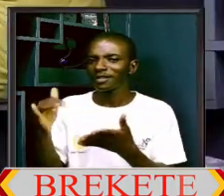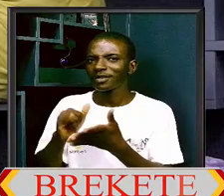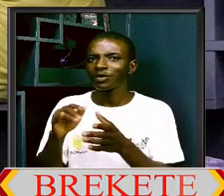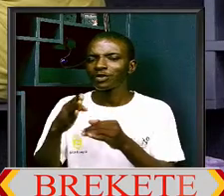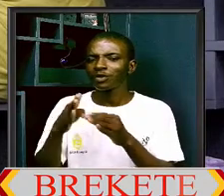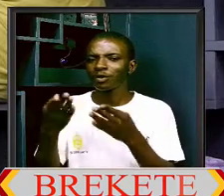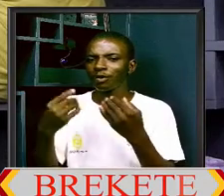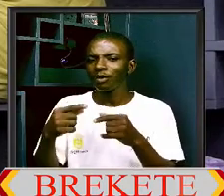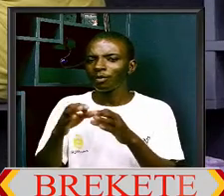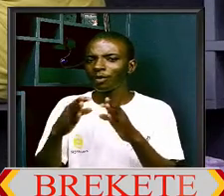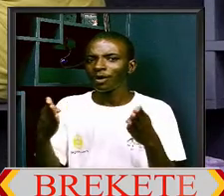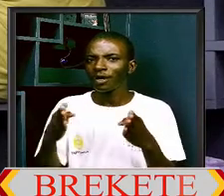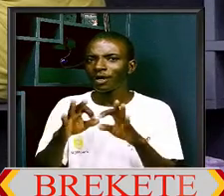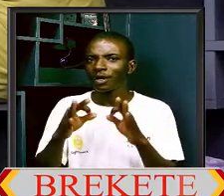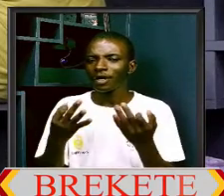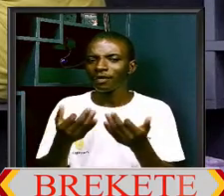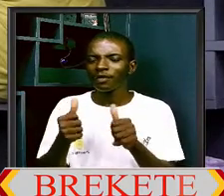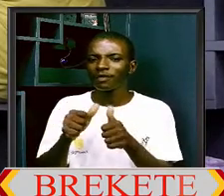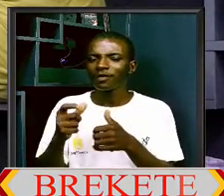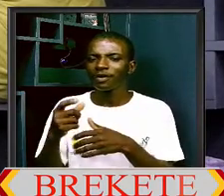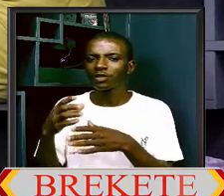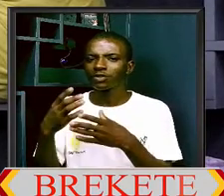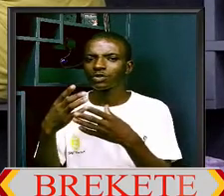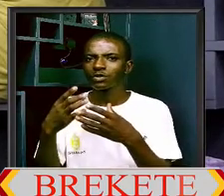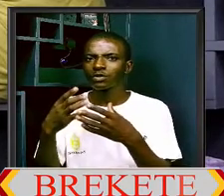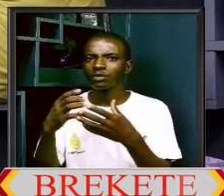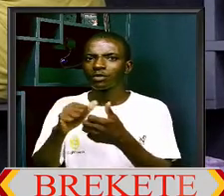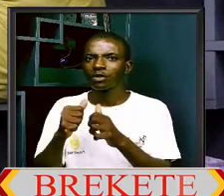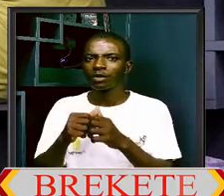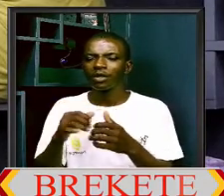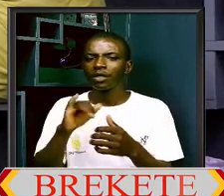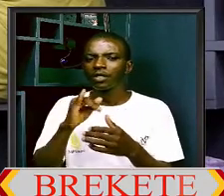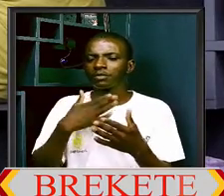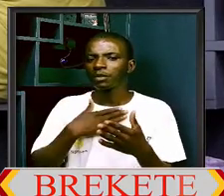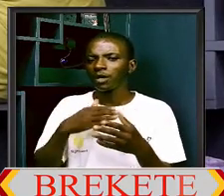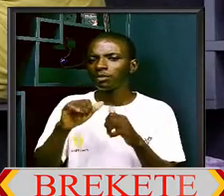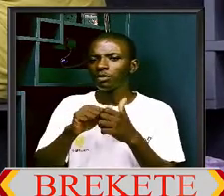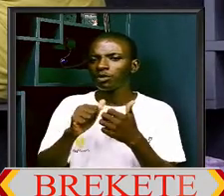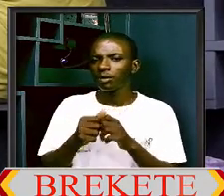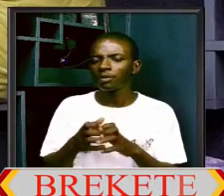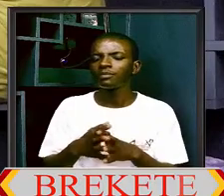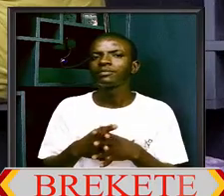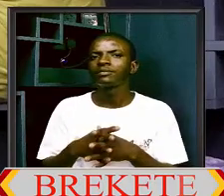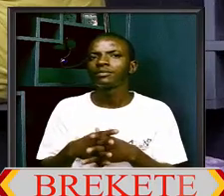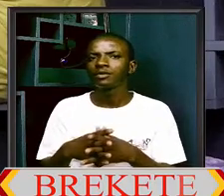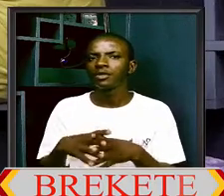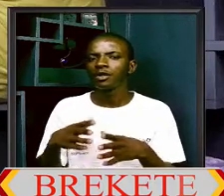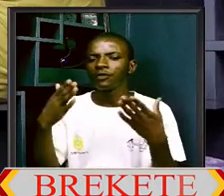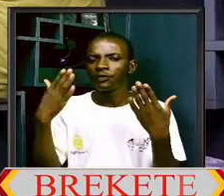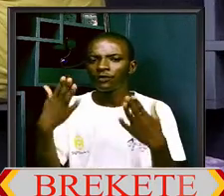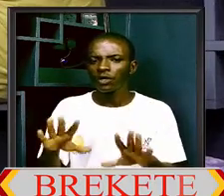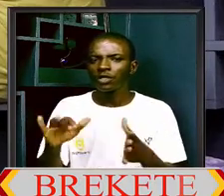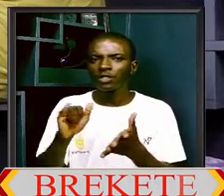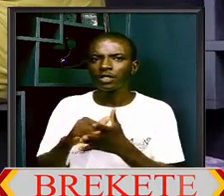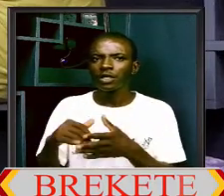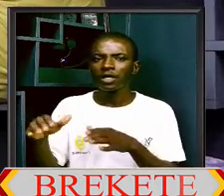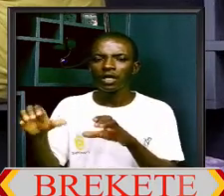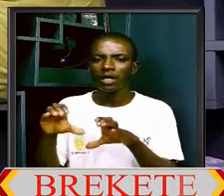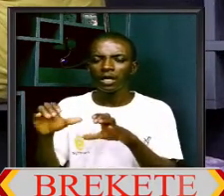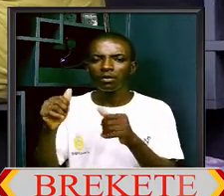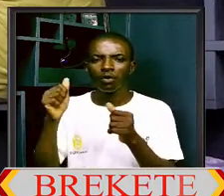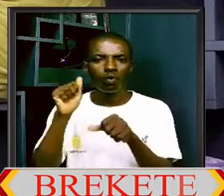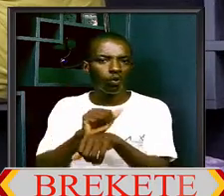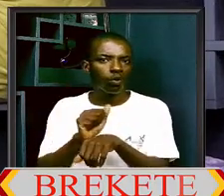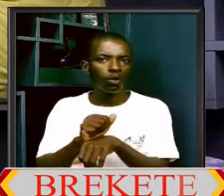come bre every problem in bre is also my problem I don't finish that academic